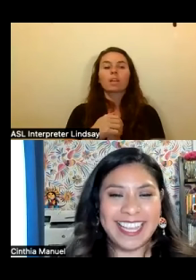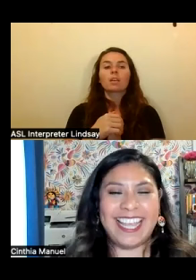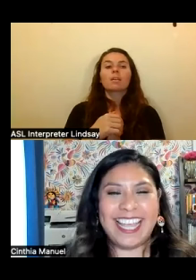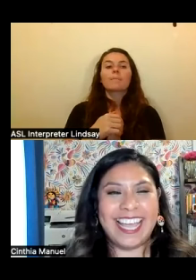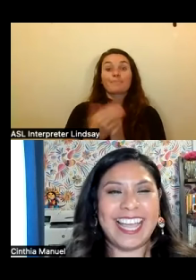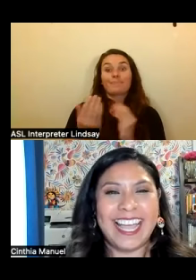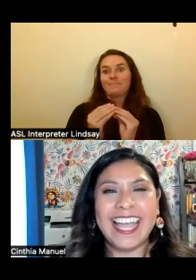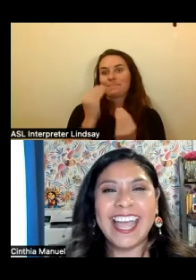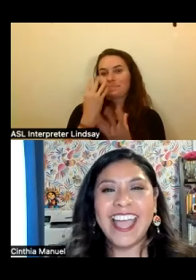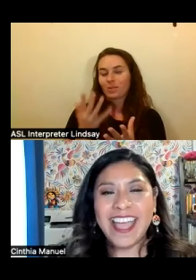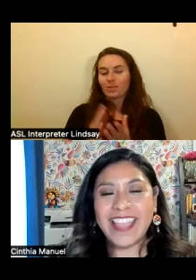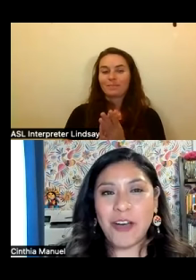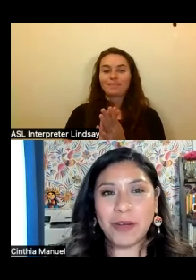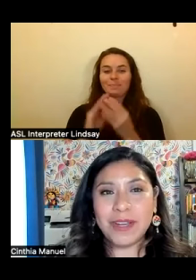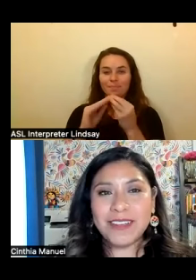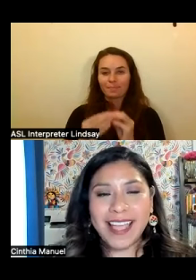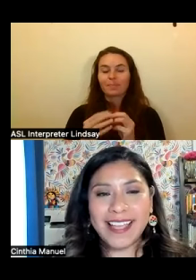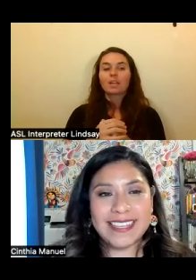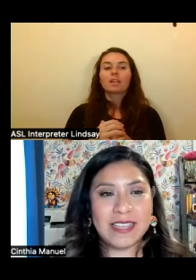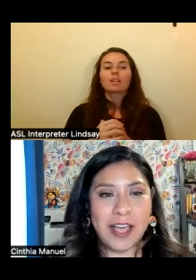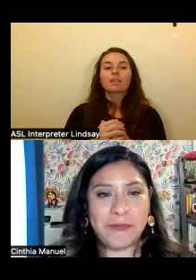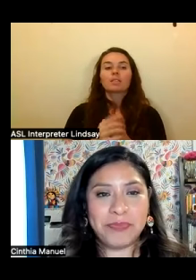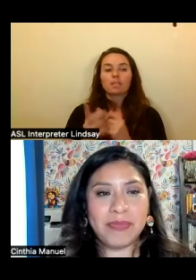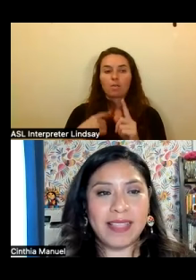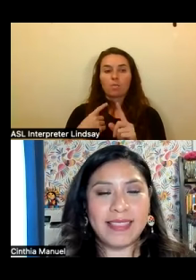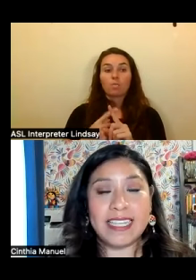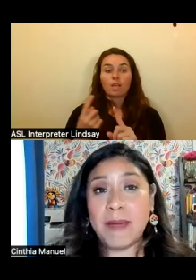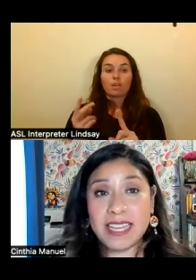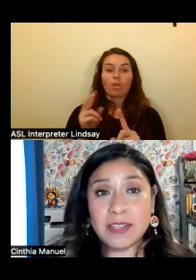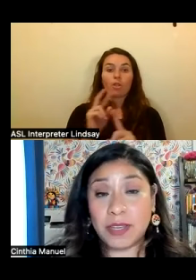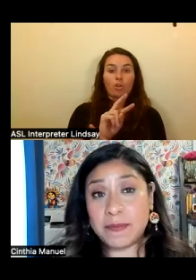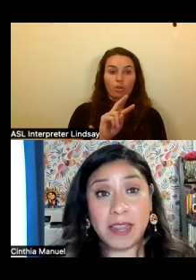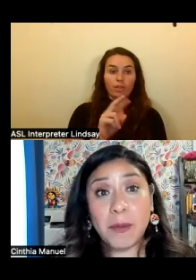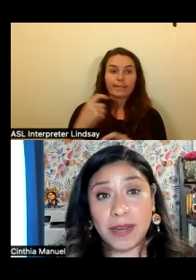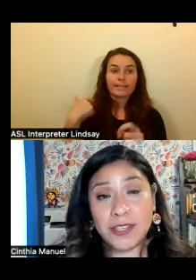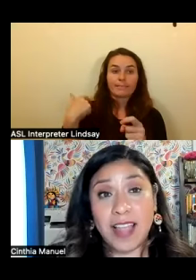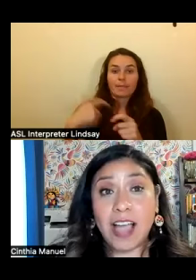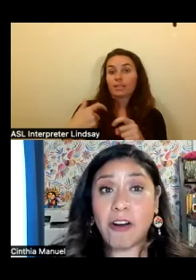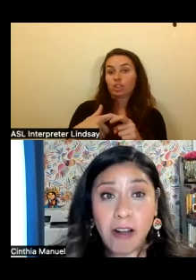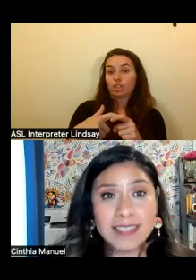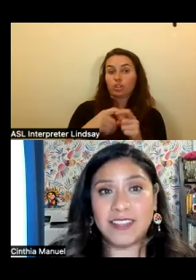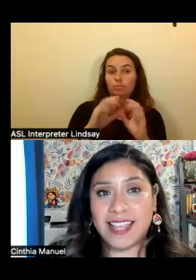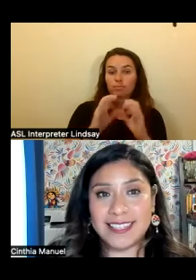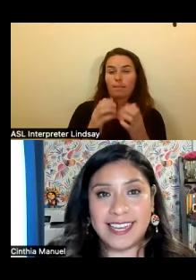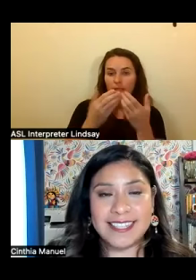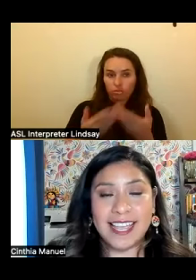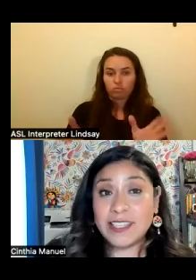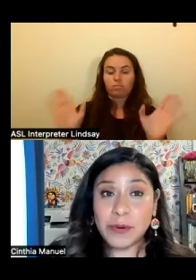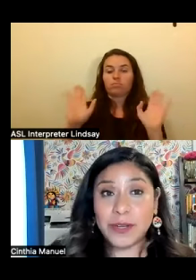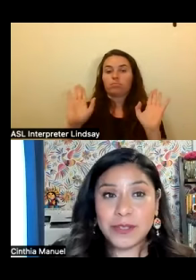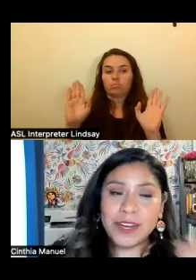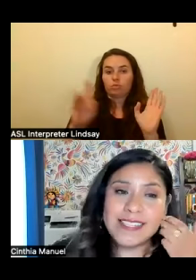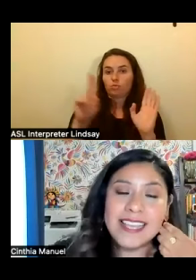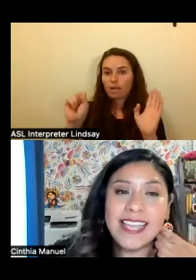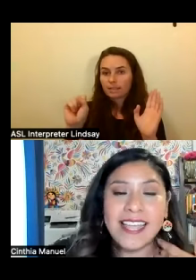data. Now, when we look at the Spanish or Hispanic population across the United States, it's